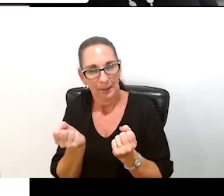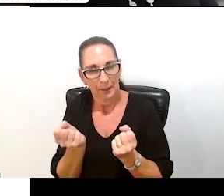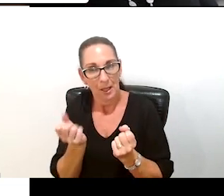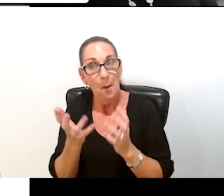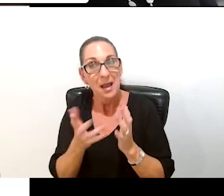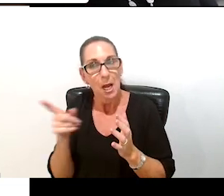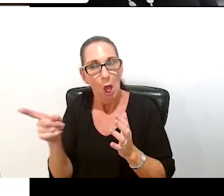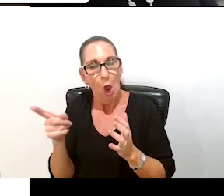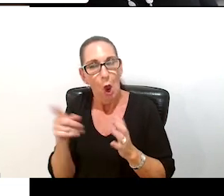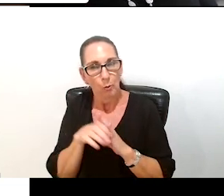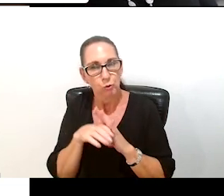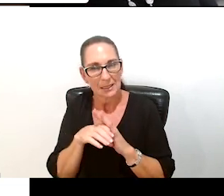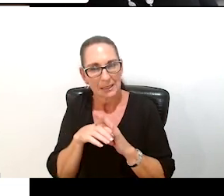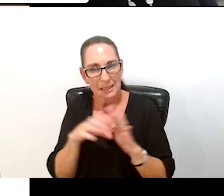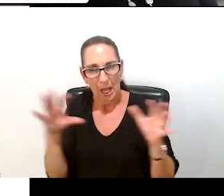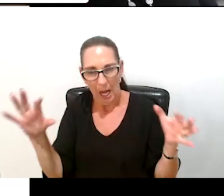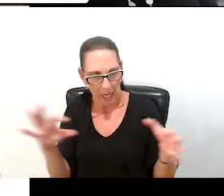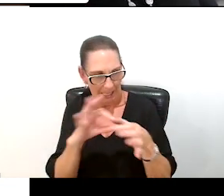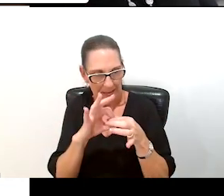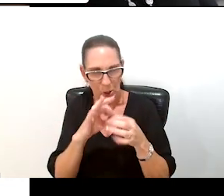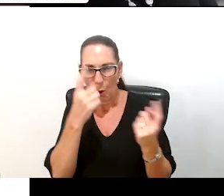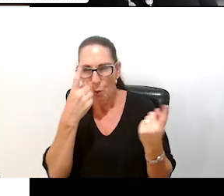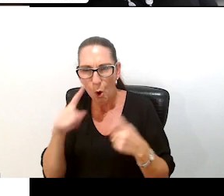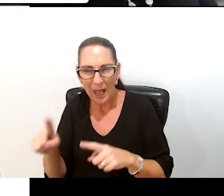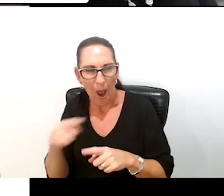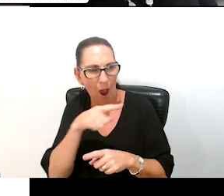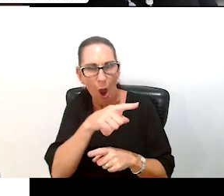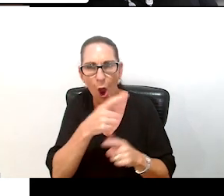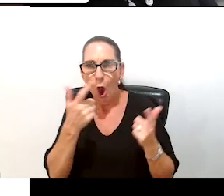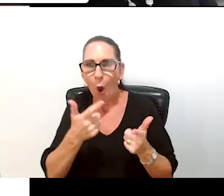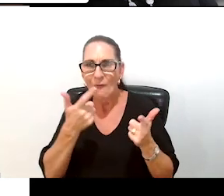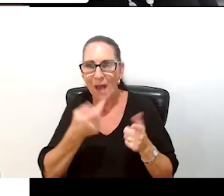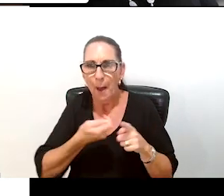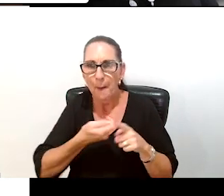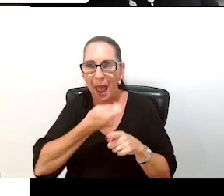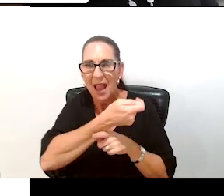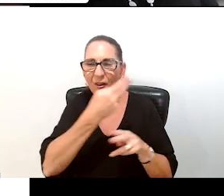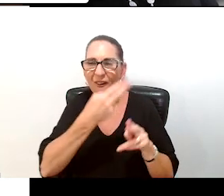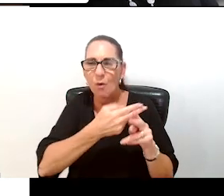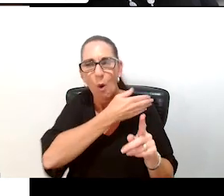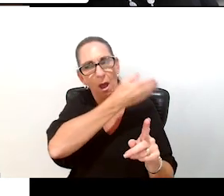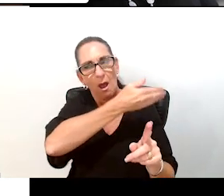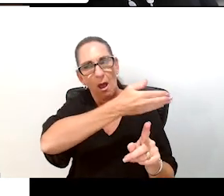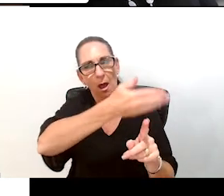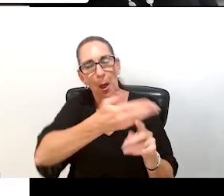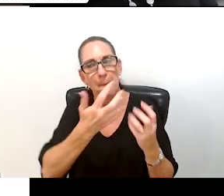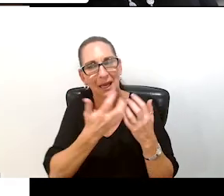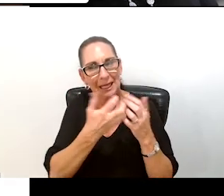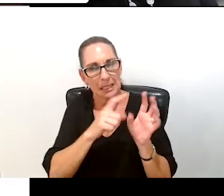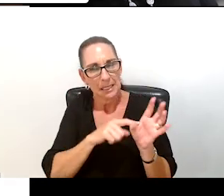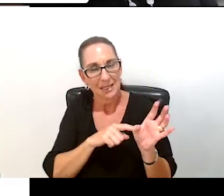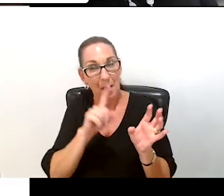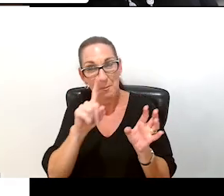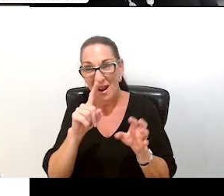Computers were used to decide if someone had been overpaid over a period of many years. But the problems were that the computers